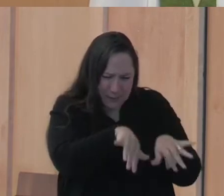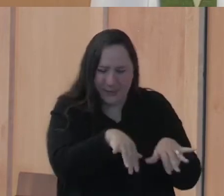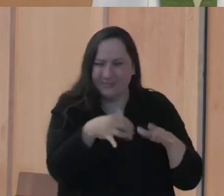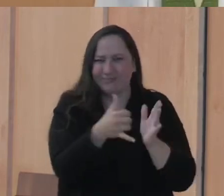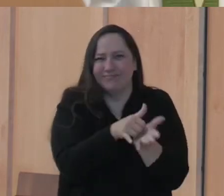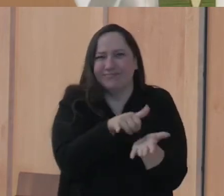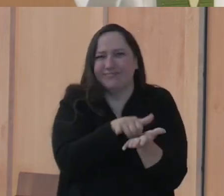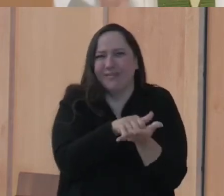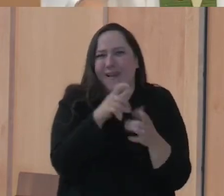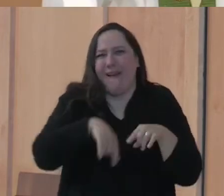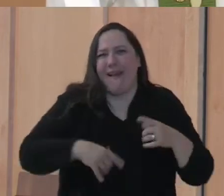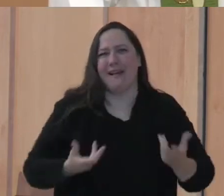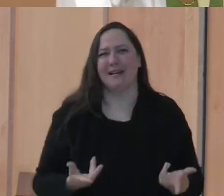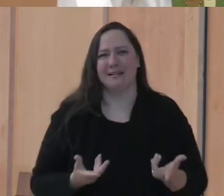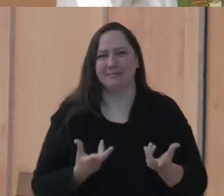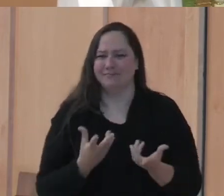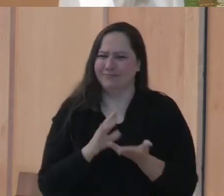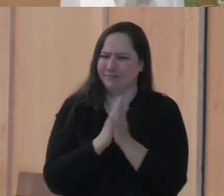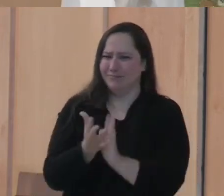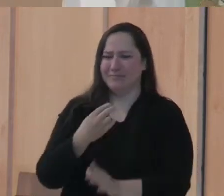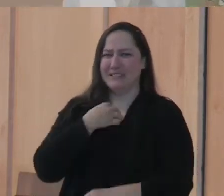It's gone as far as it can, and it's stuck.